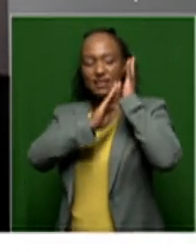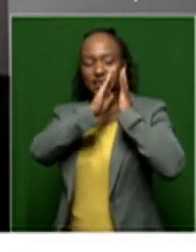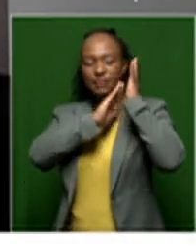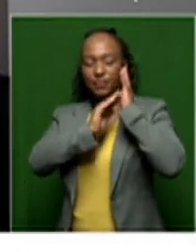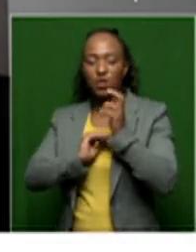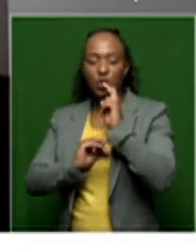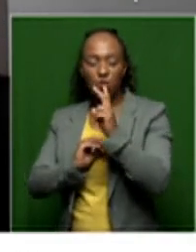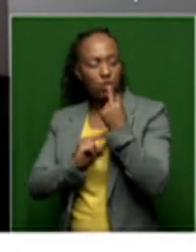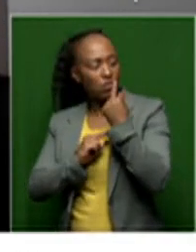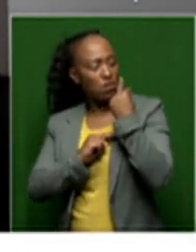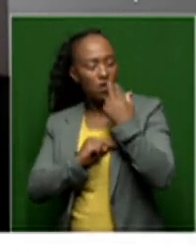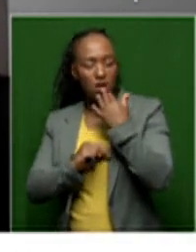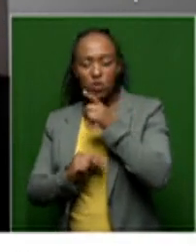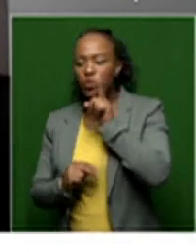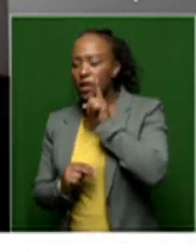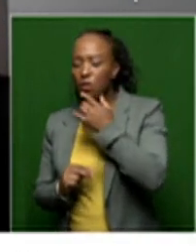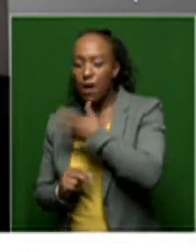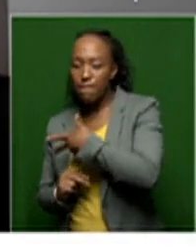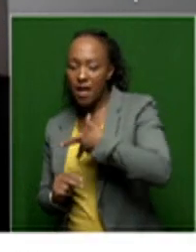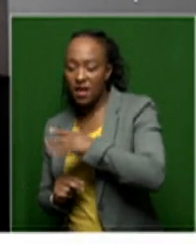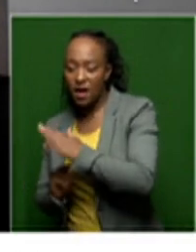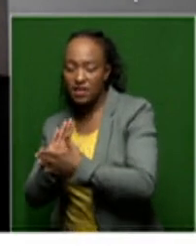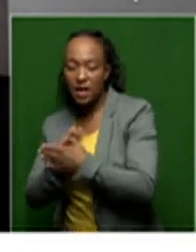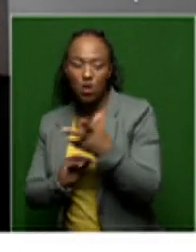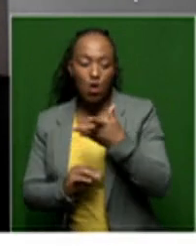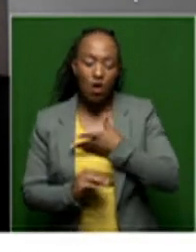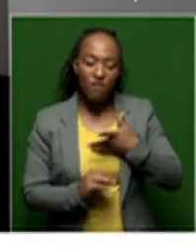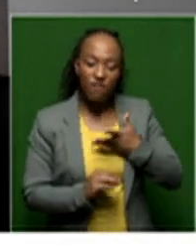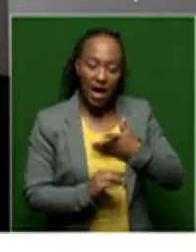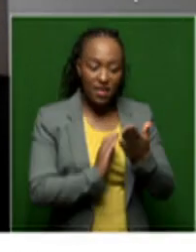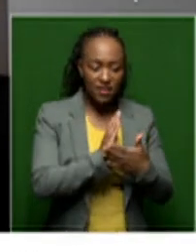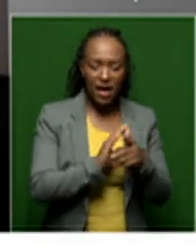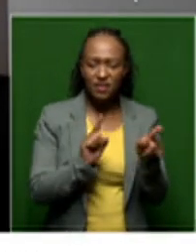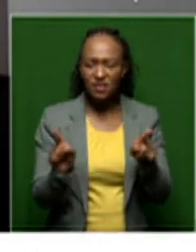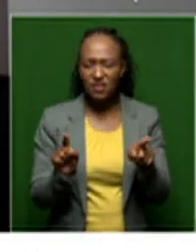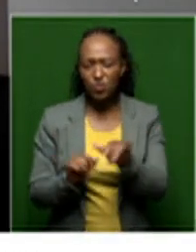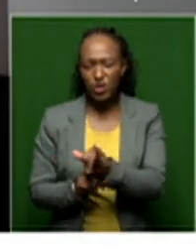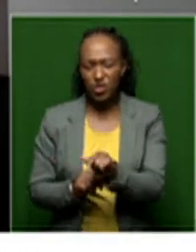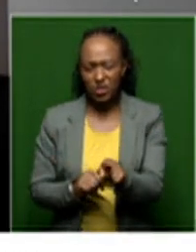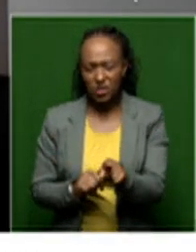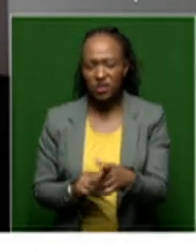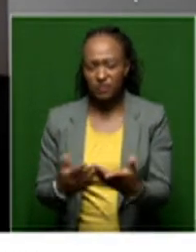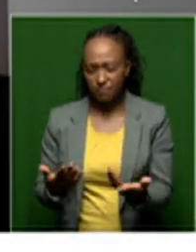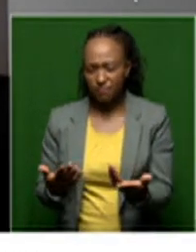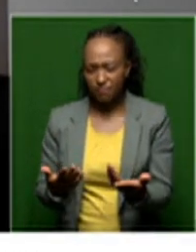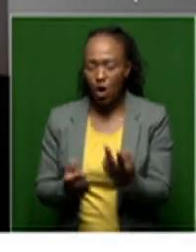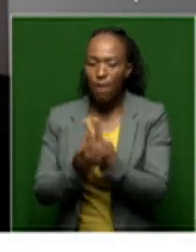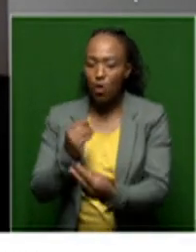mean, as a woman, do you look at your mother's side? Do you look at your father's side? Or do you take both into consideration? Because that's just the way it